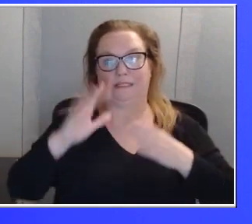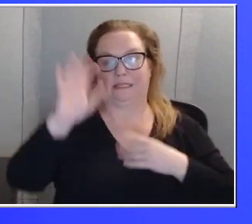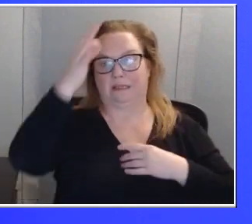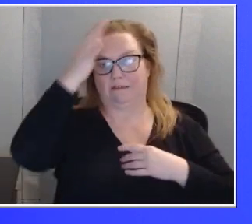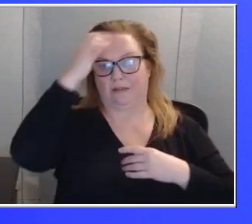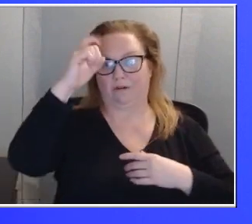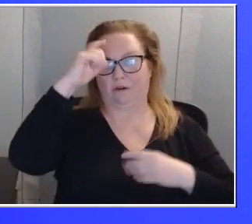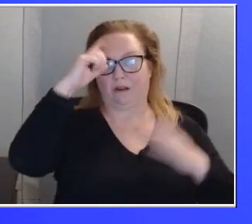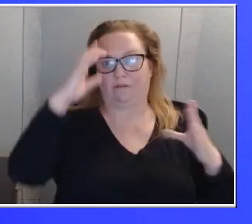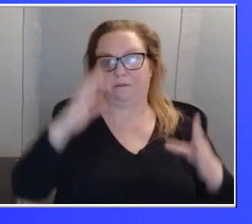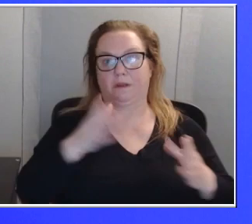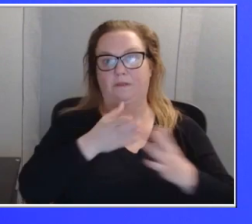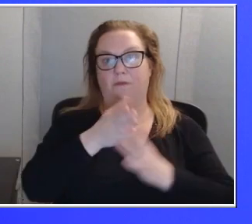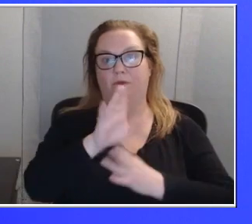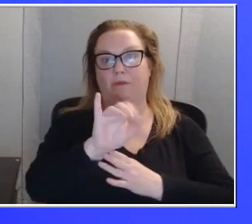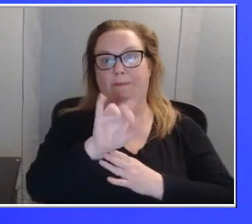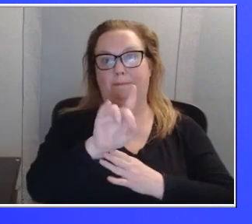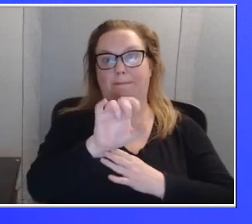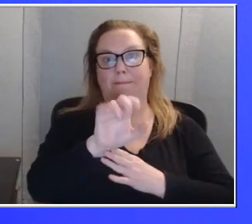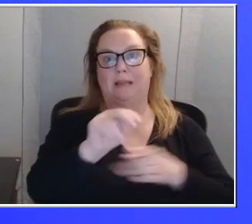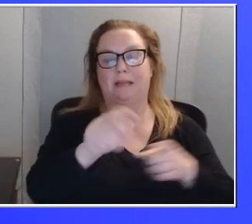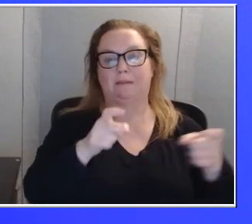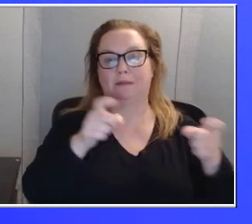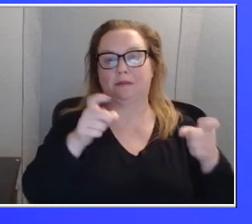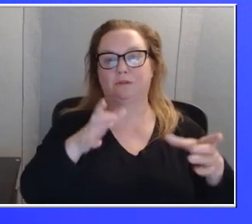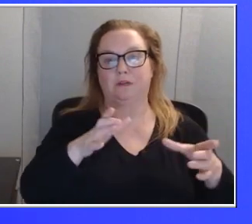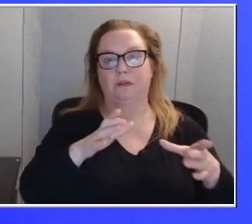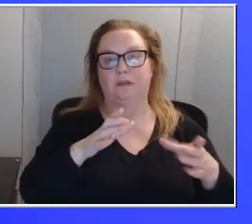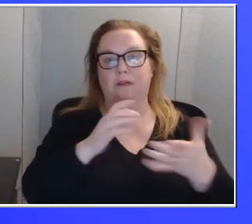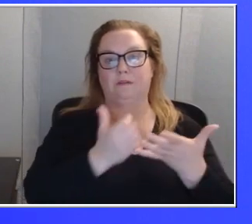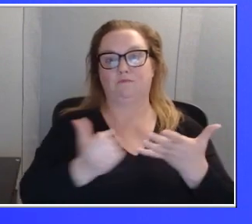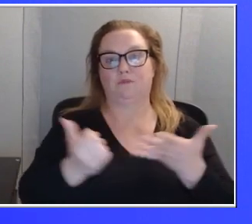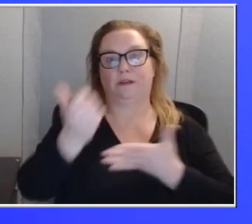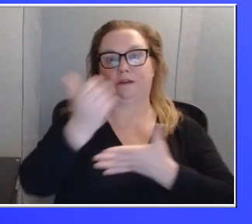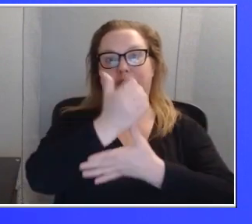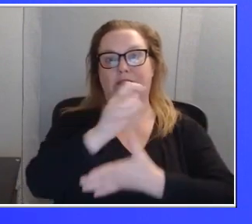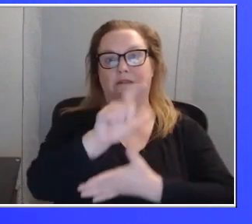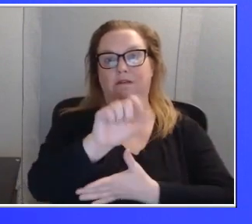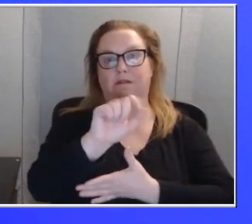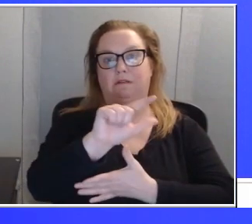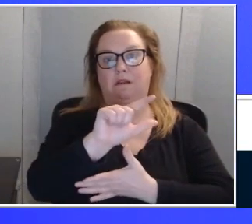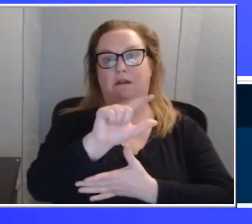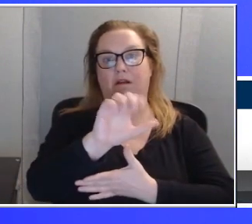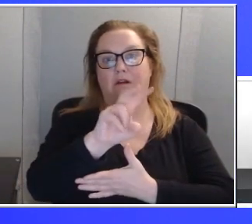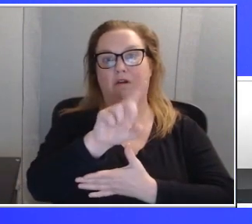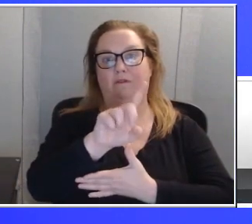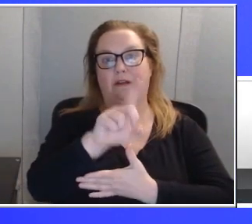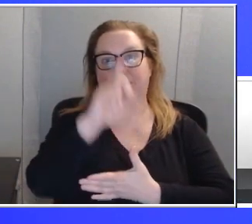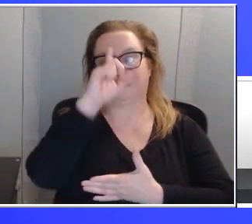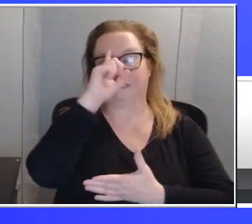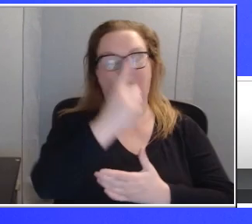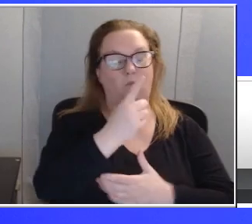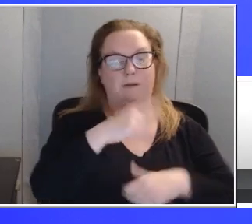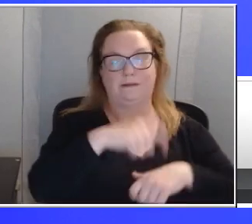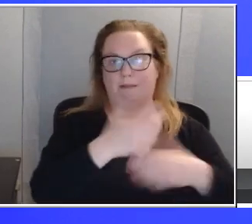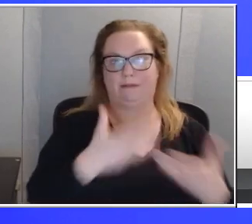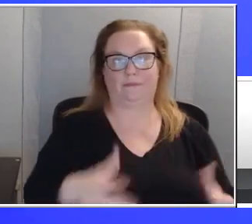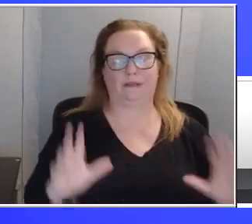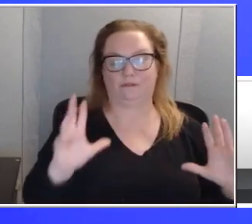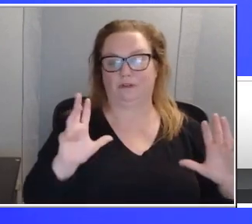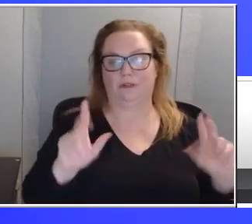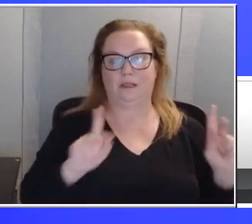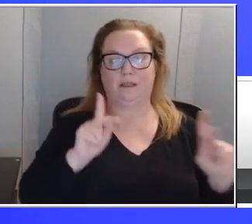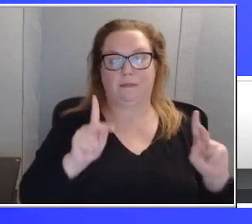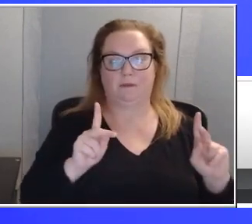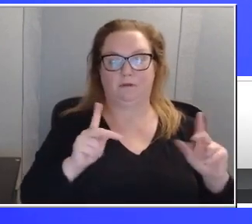Biden administration to prioritizing long COVID, because we know that it's not a one and done either, that a lot of people will recover, but a